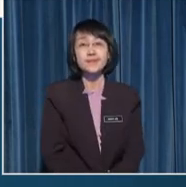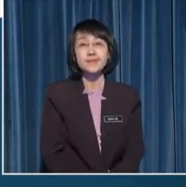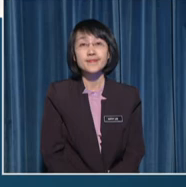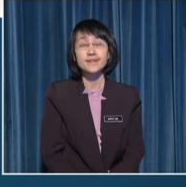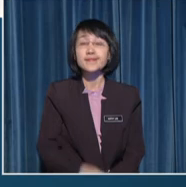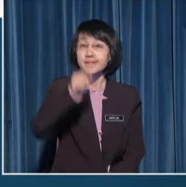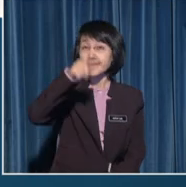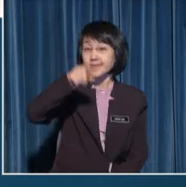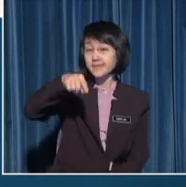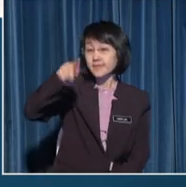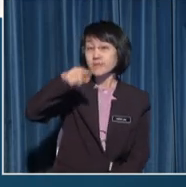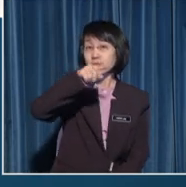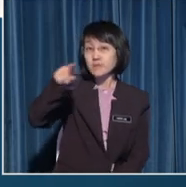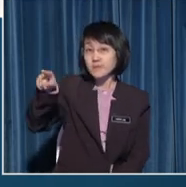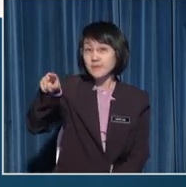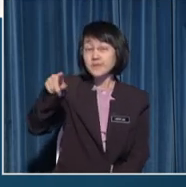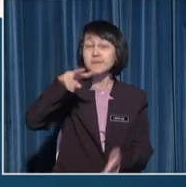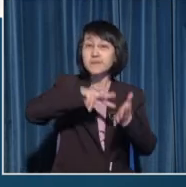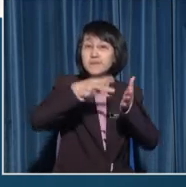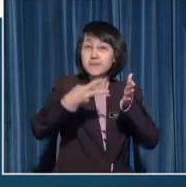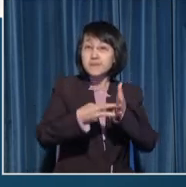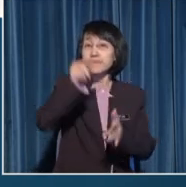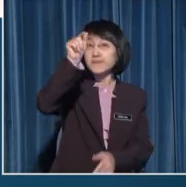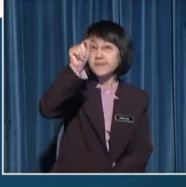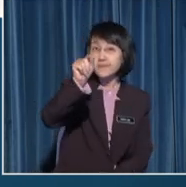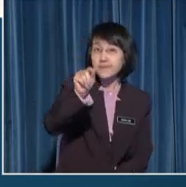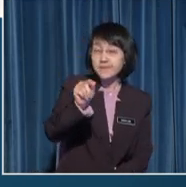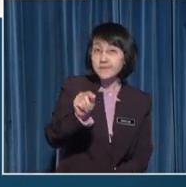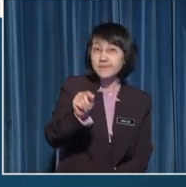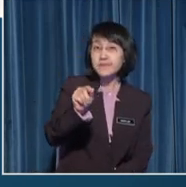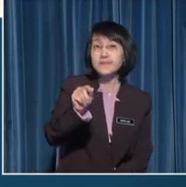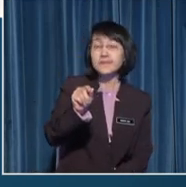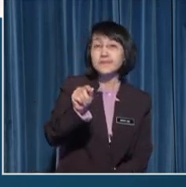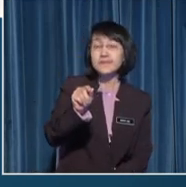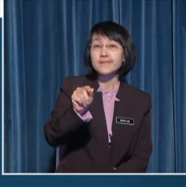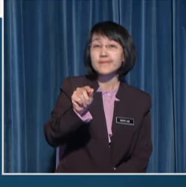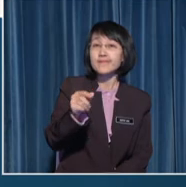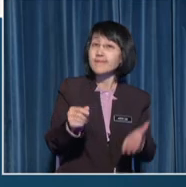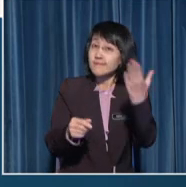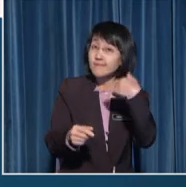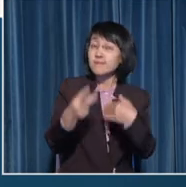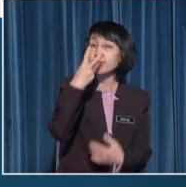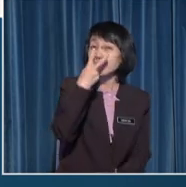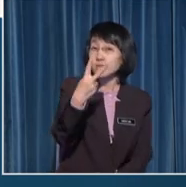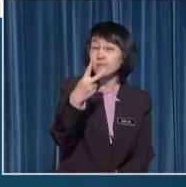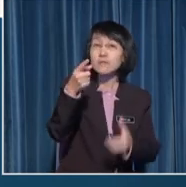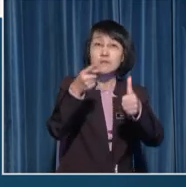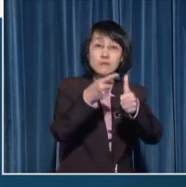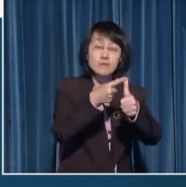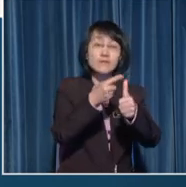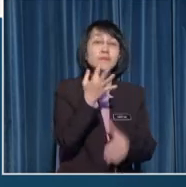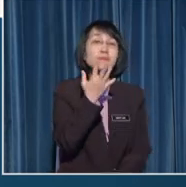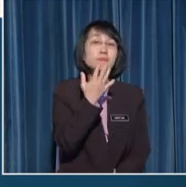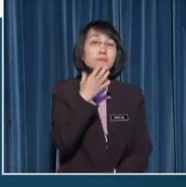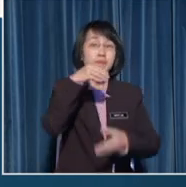Tally means you draw a vertical line. Let's look at the first color